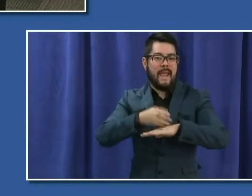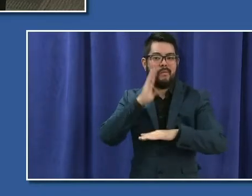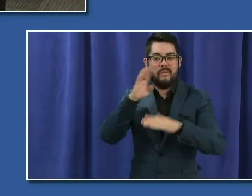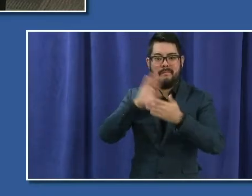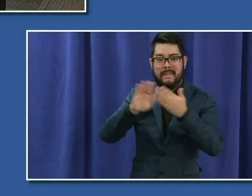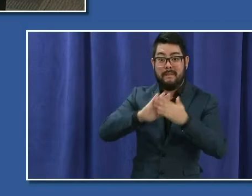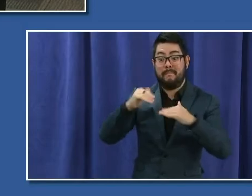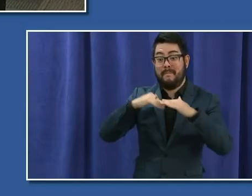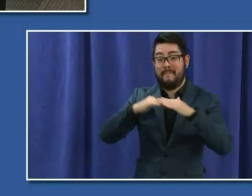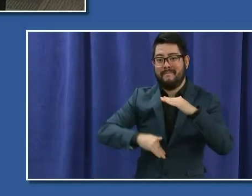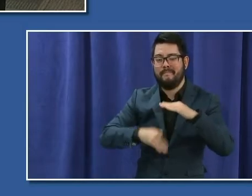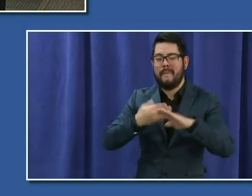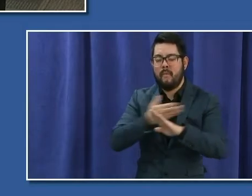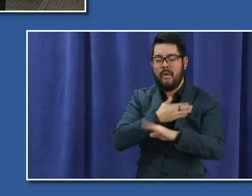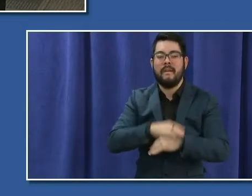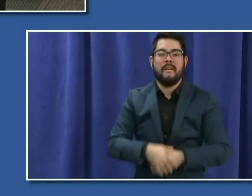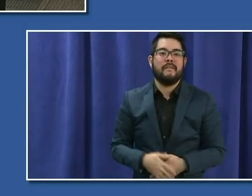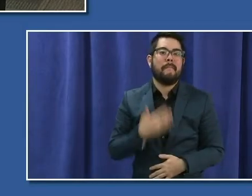that in.